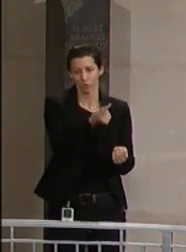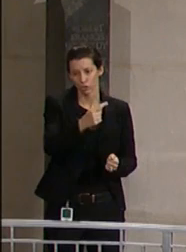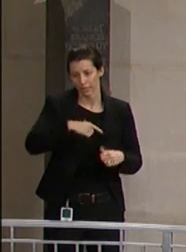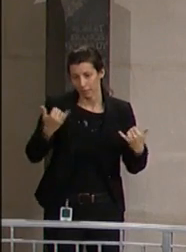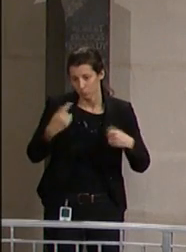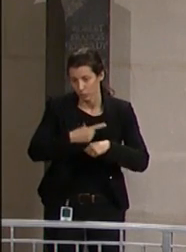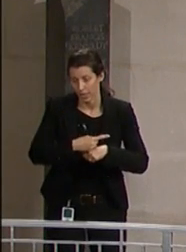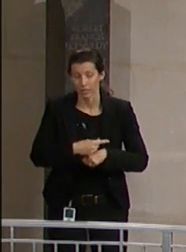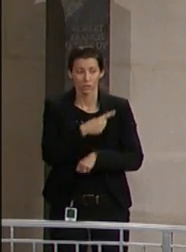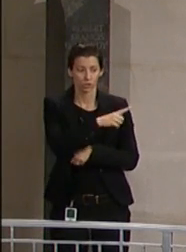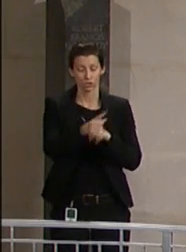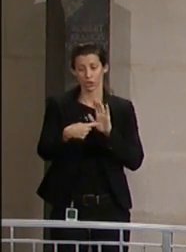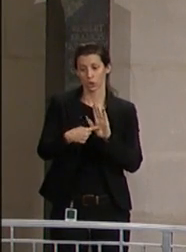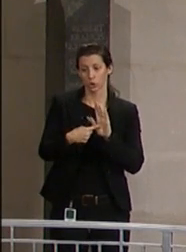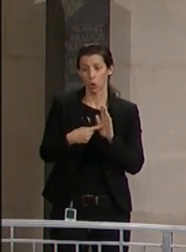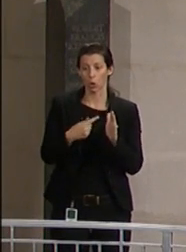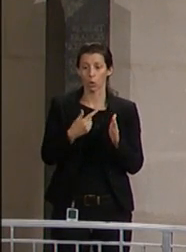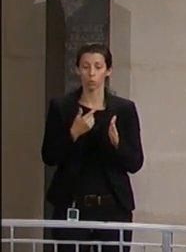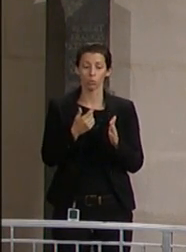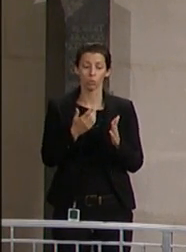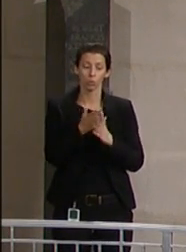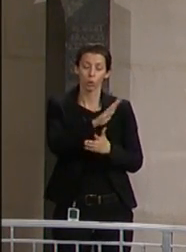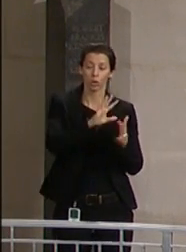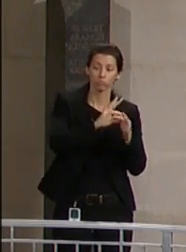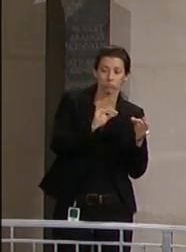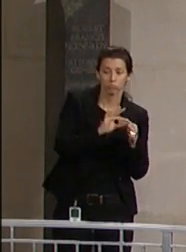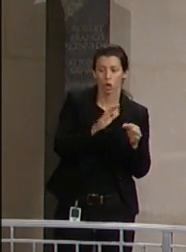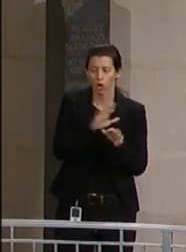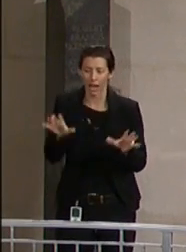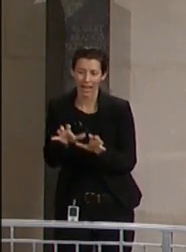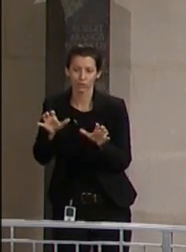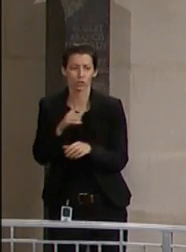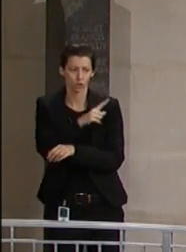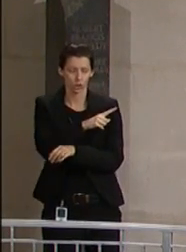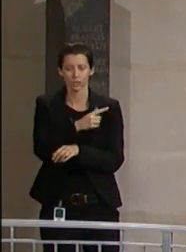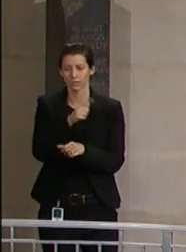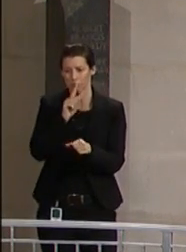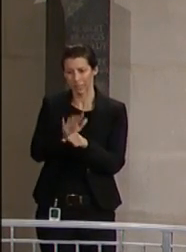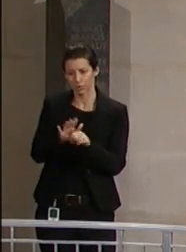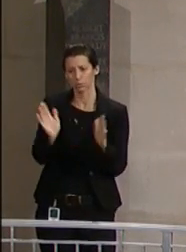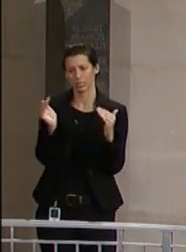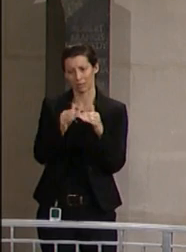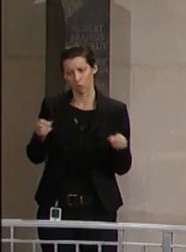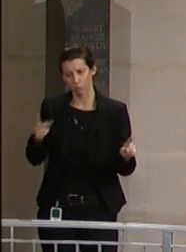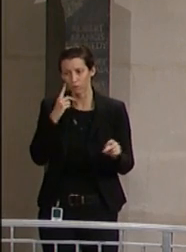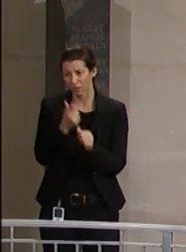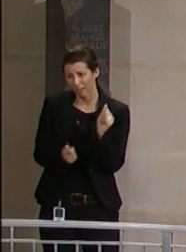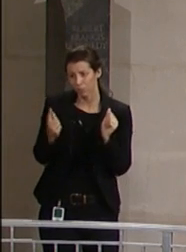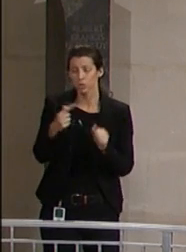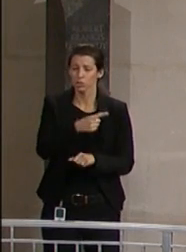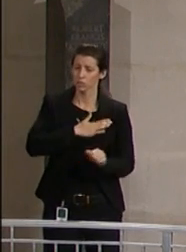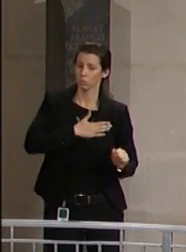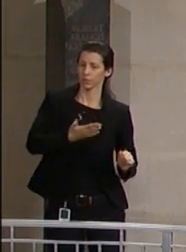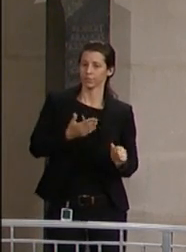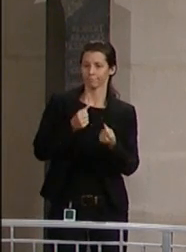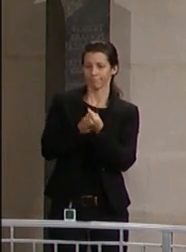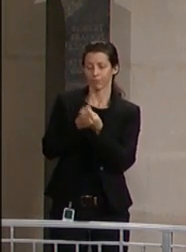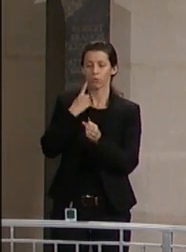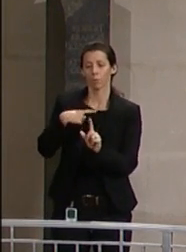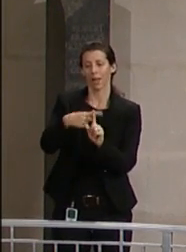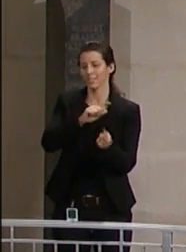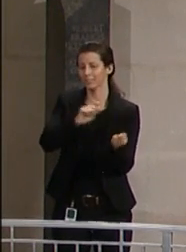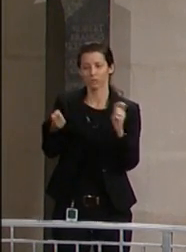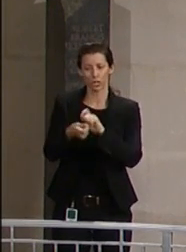She's demonstrated through words and actions her strong commitment to equal opportunity for all, and her willingness to advocate for positive